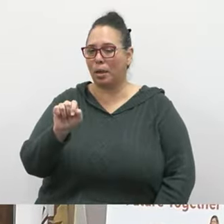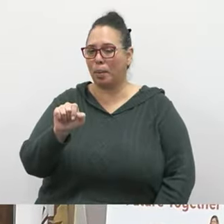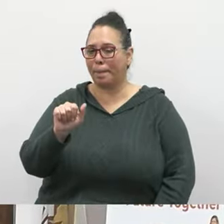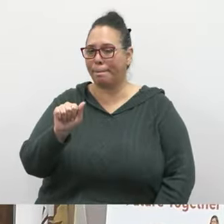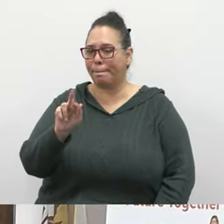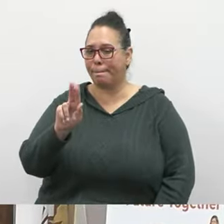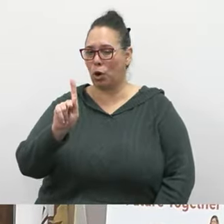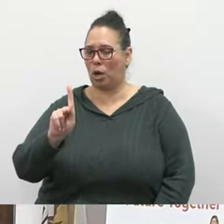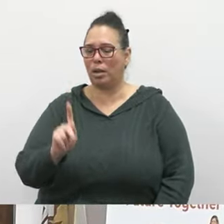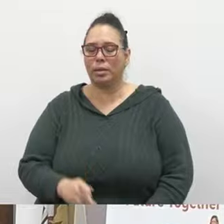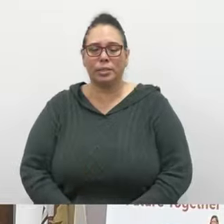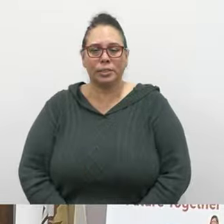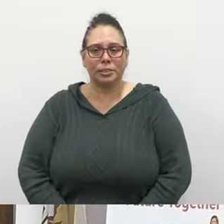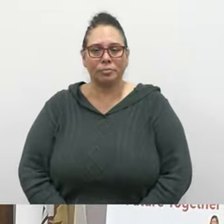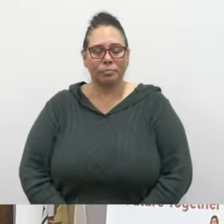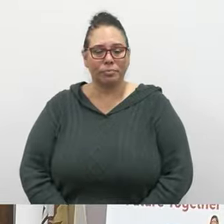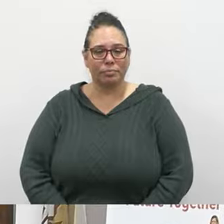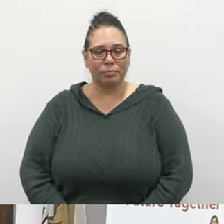Gurmezi.